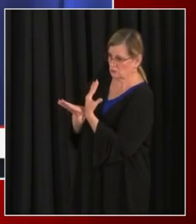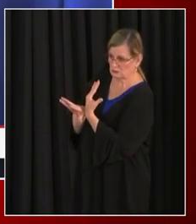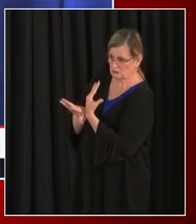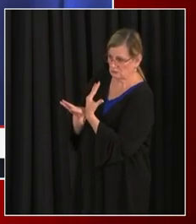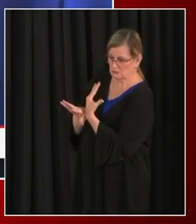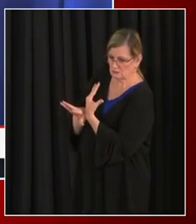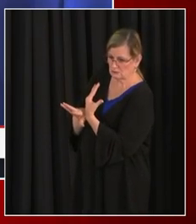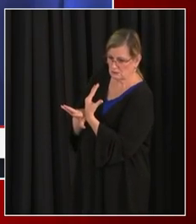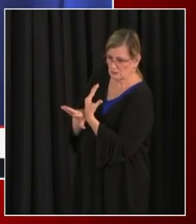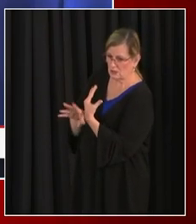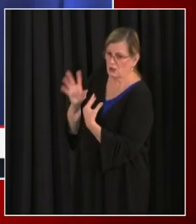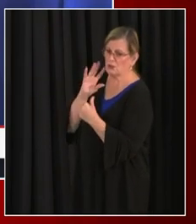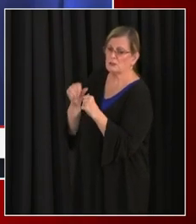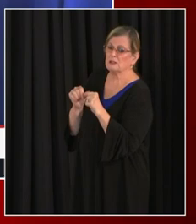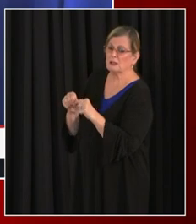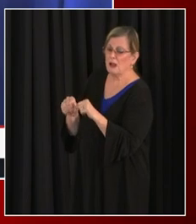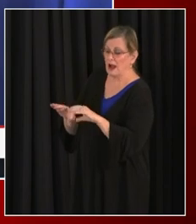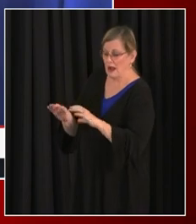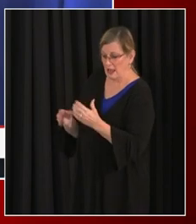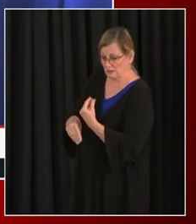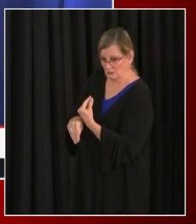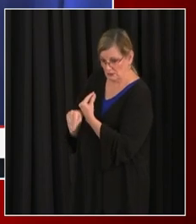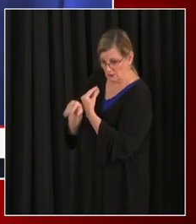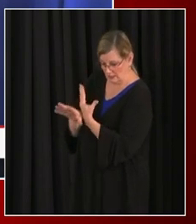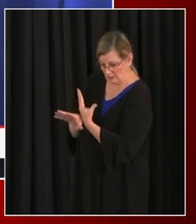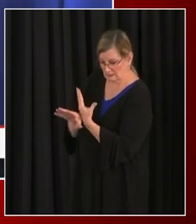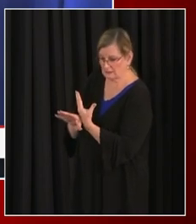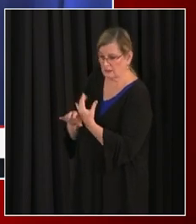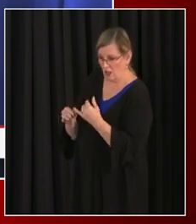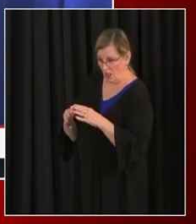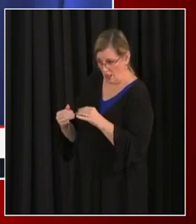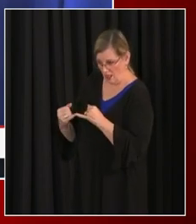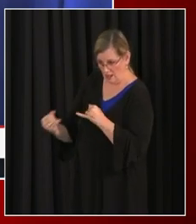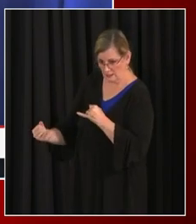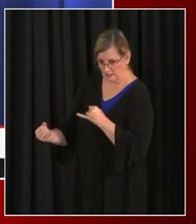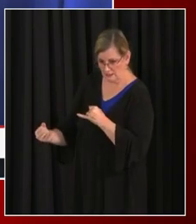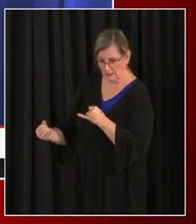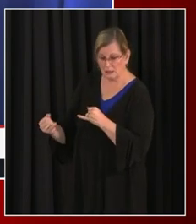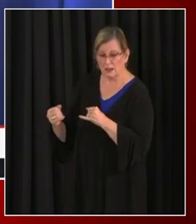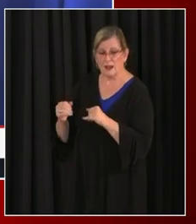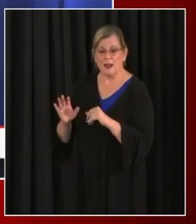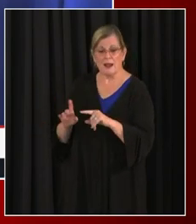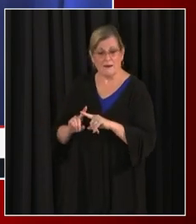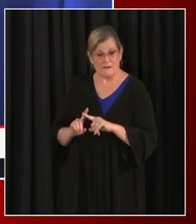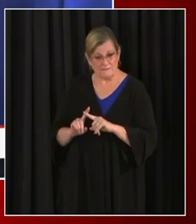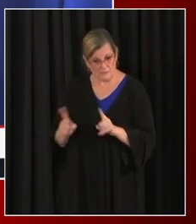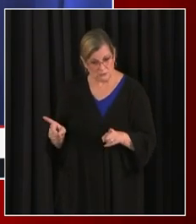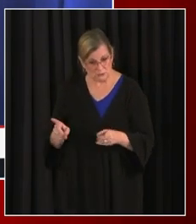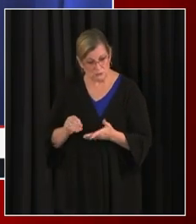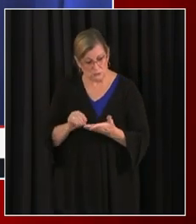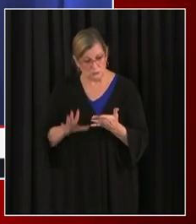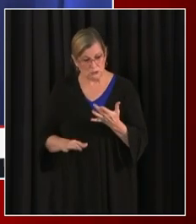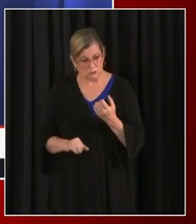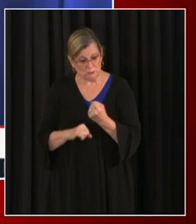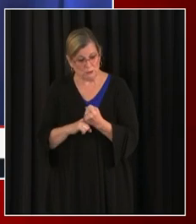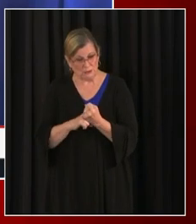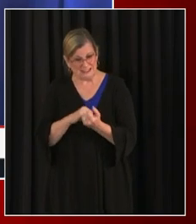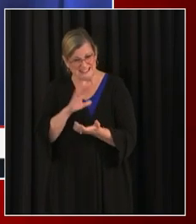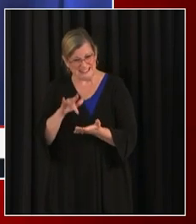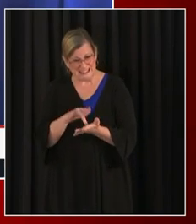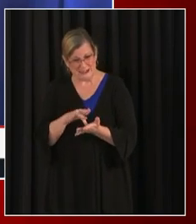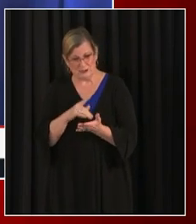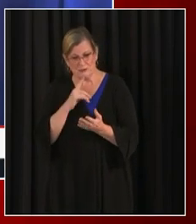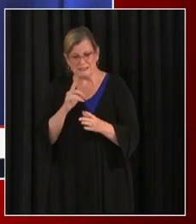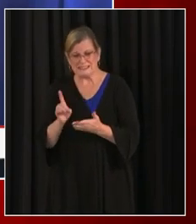will continue their classes that they're currently enrolled in at this time. However, the student support centers are designed to provide